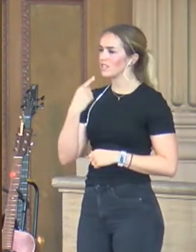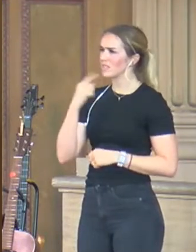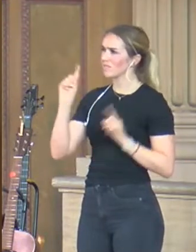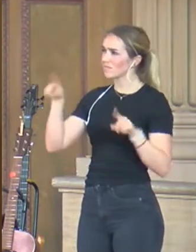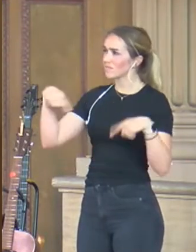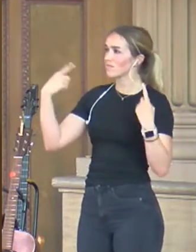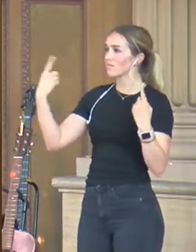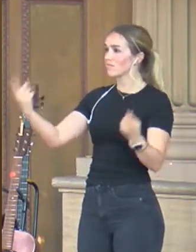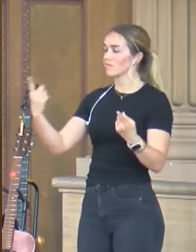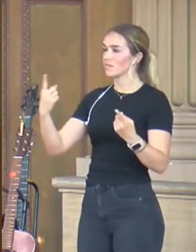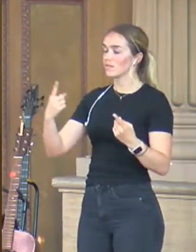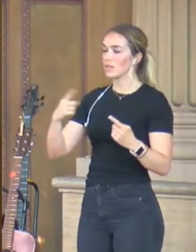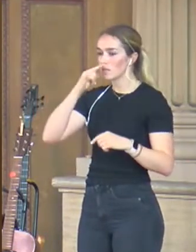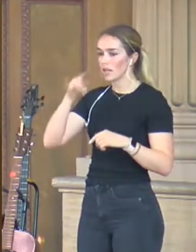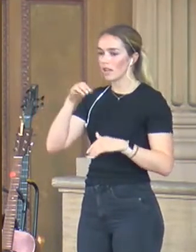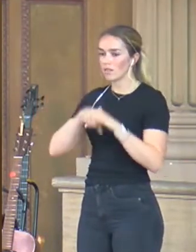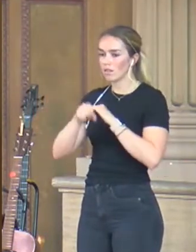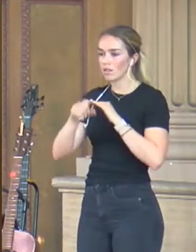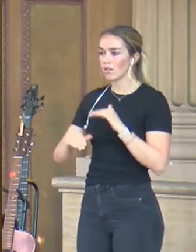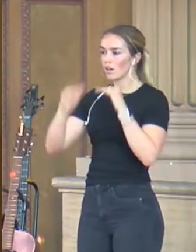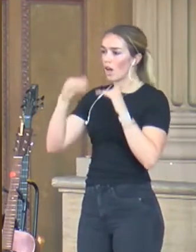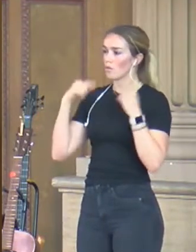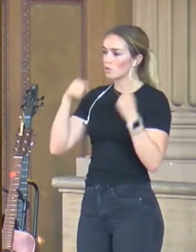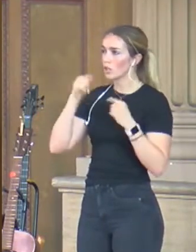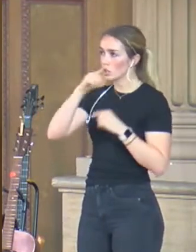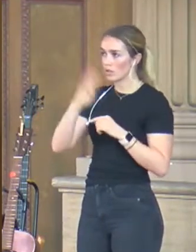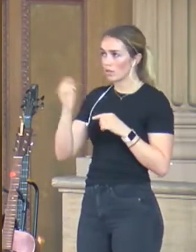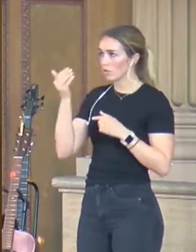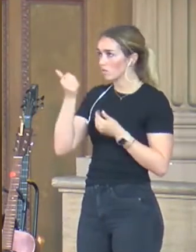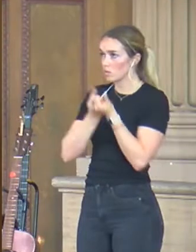going on from my youth up. It's like he's saying, God, you have never been there for me.